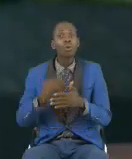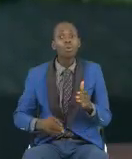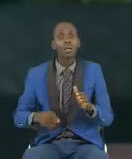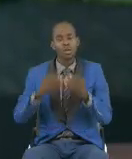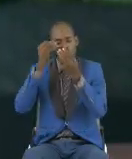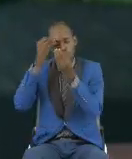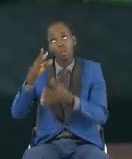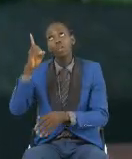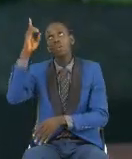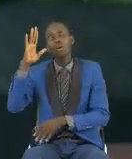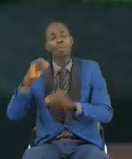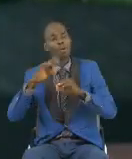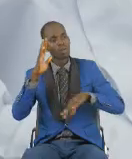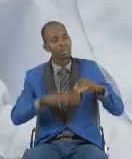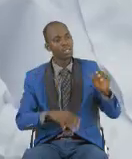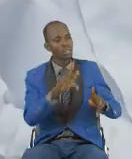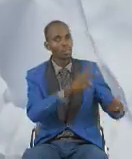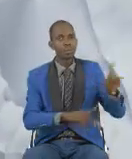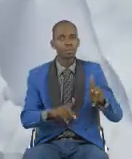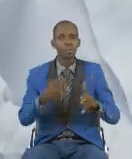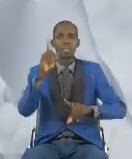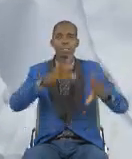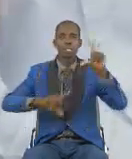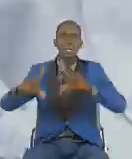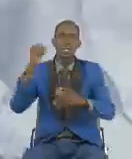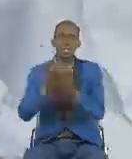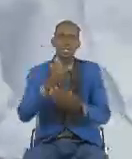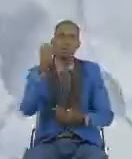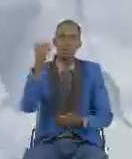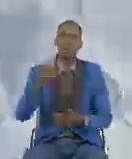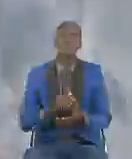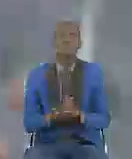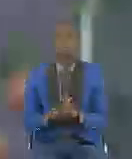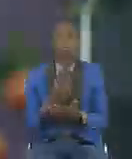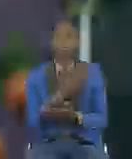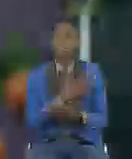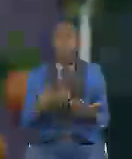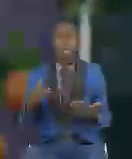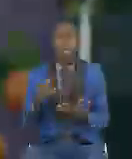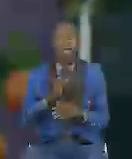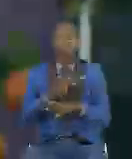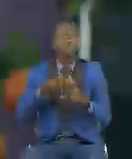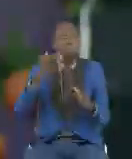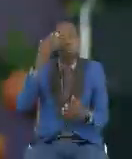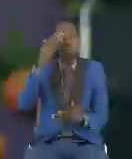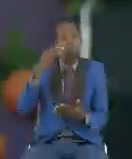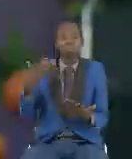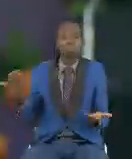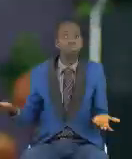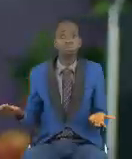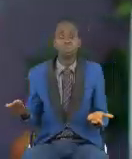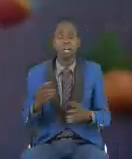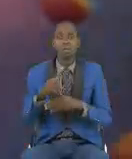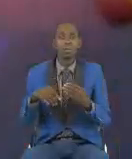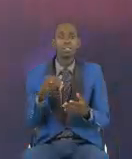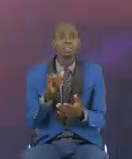earth. Give me a good amen. Amen. And then I didn't know that anybody was there whose father had died.